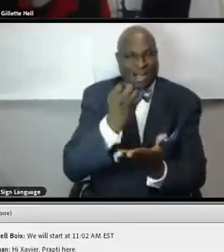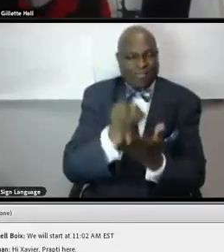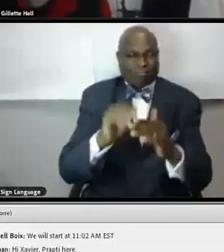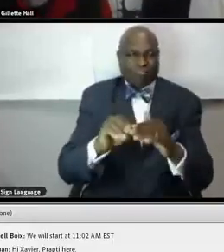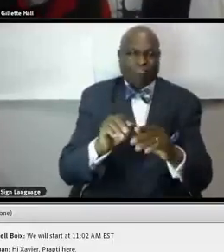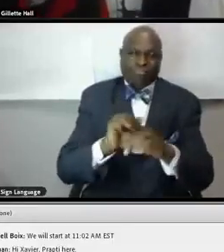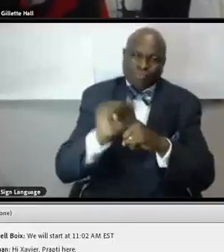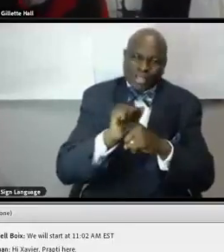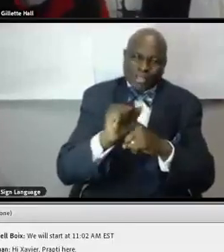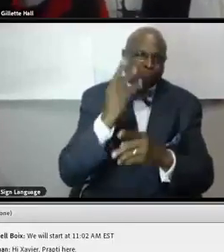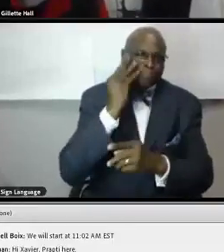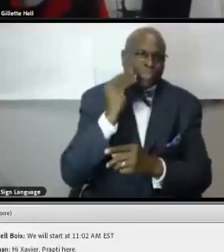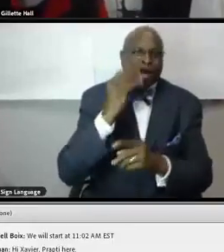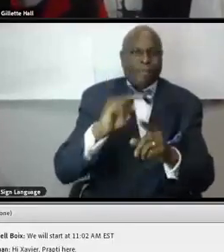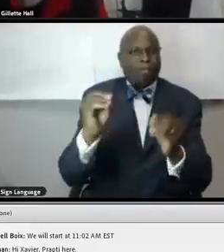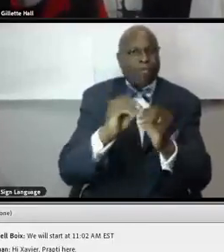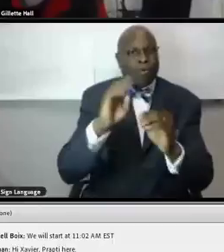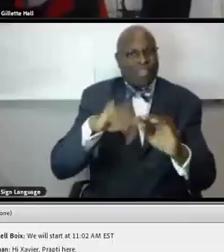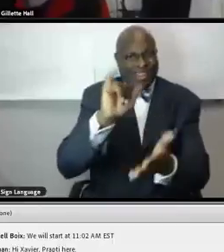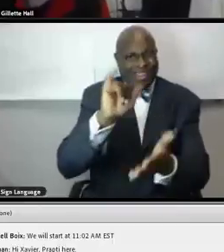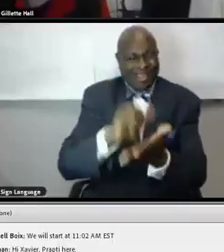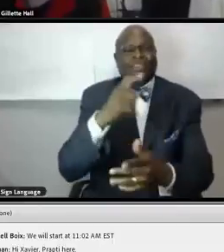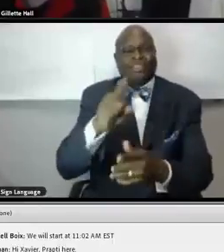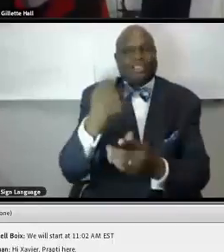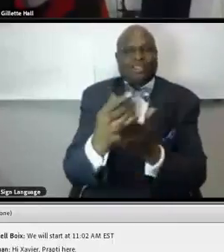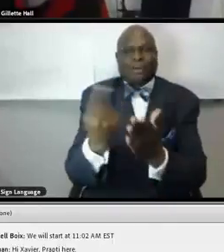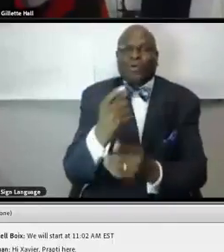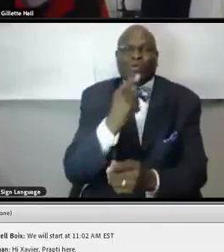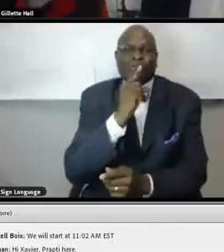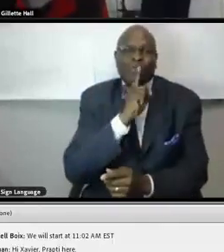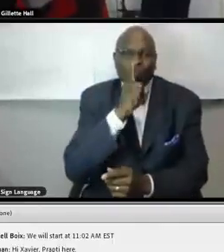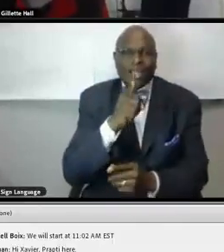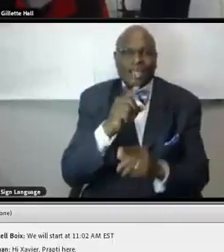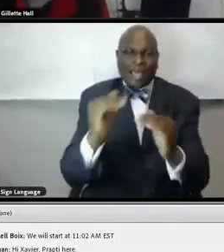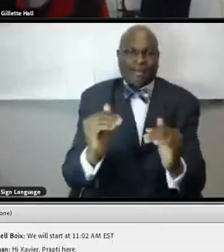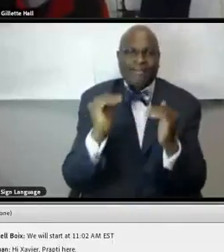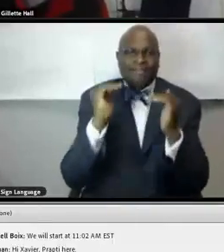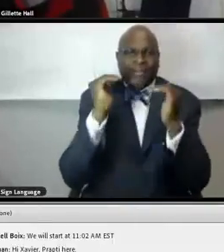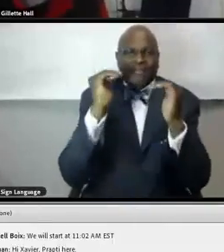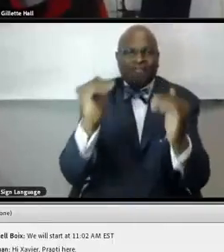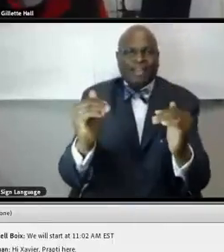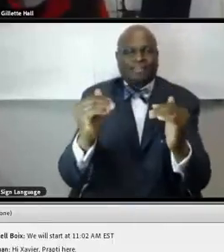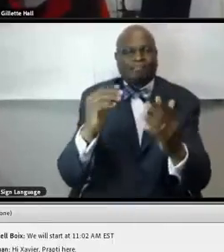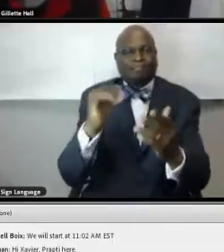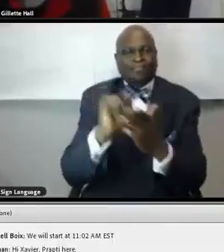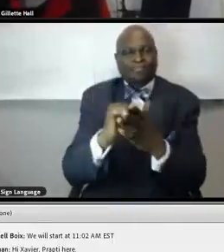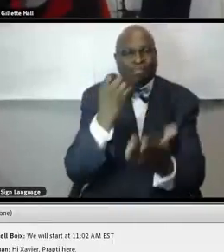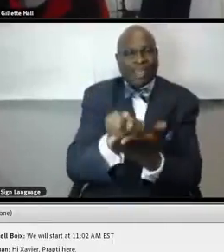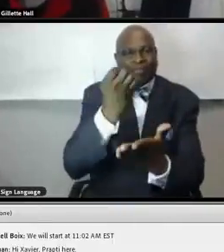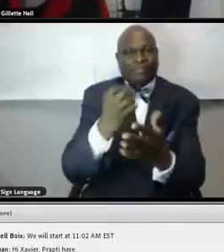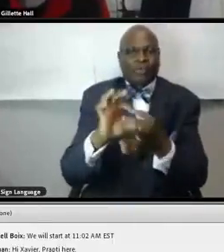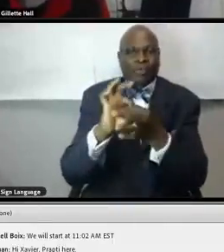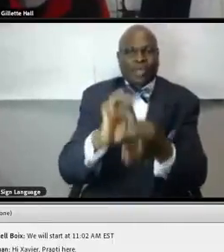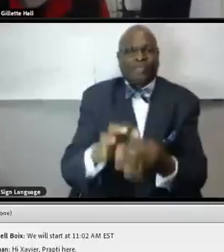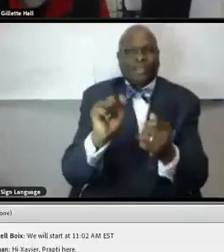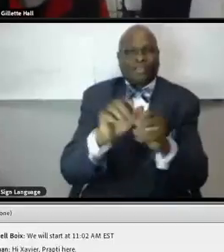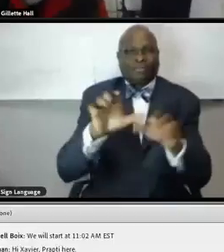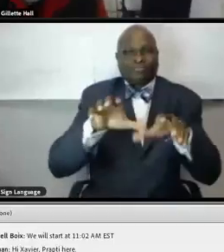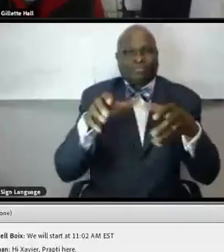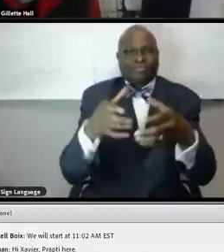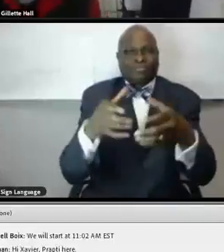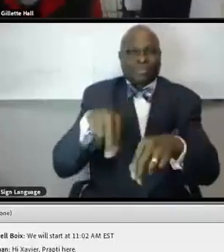training, but more than being an economist, she is somebody who has really advanced the evidence as far as Indigenous peoples are